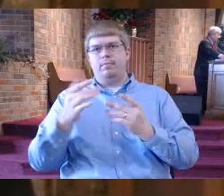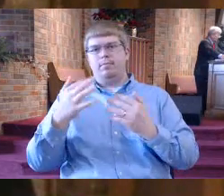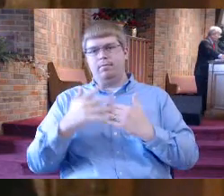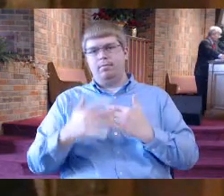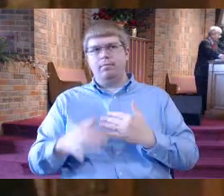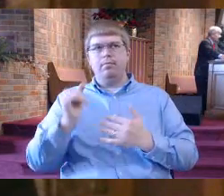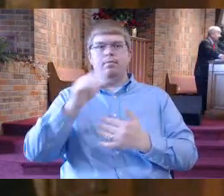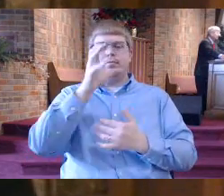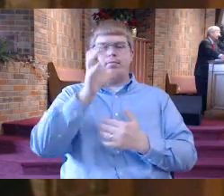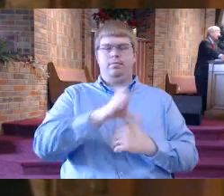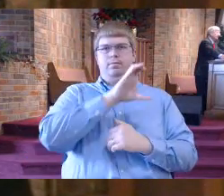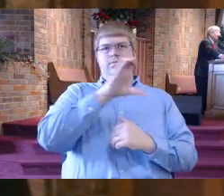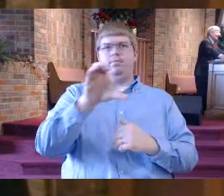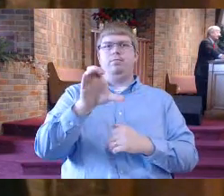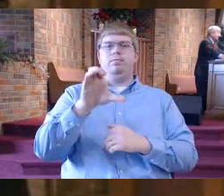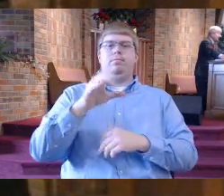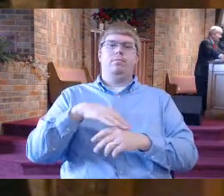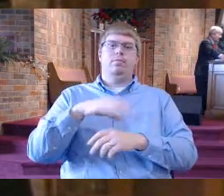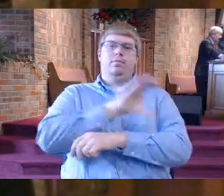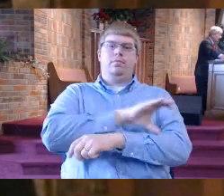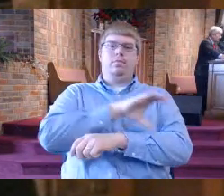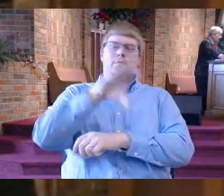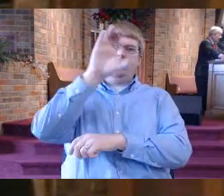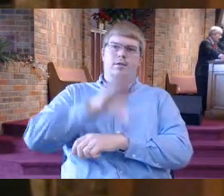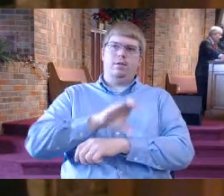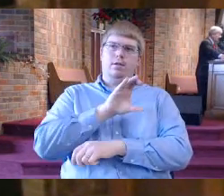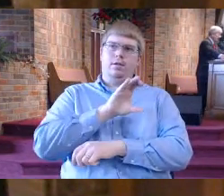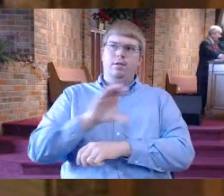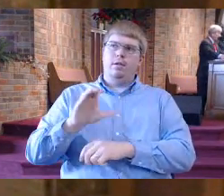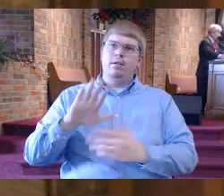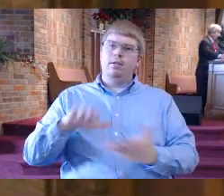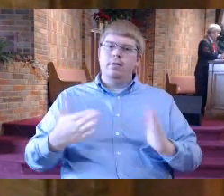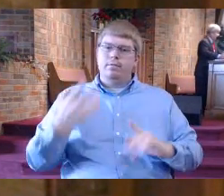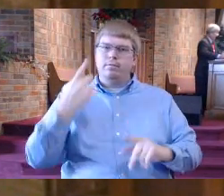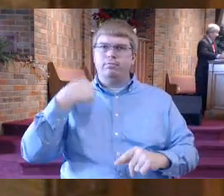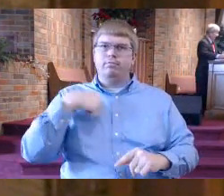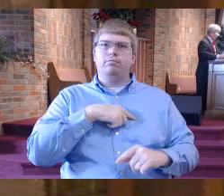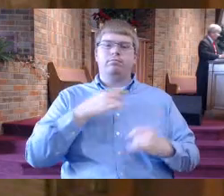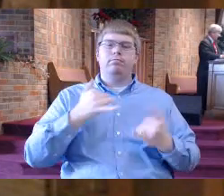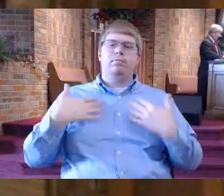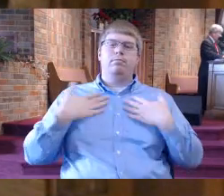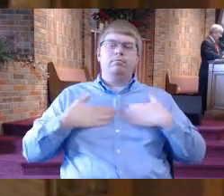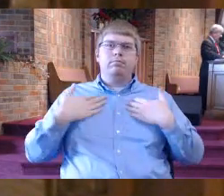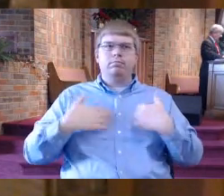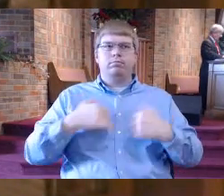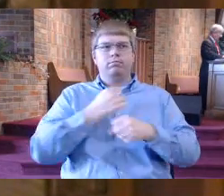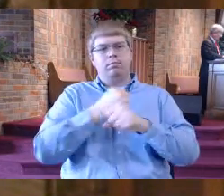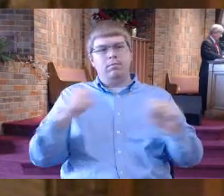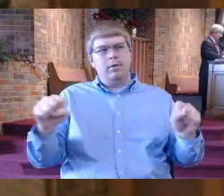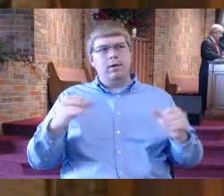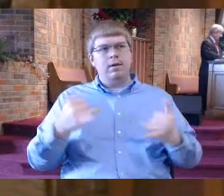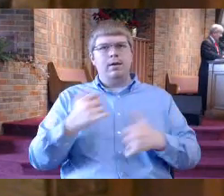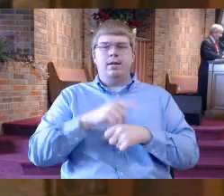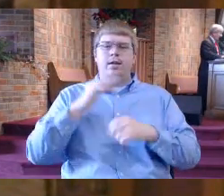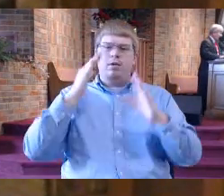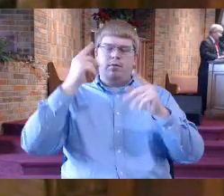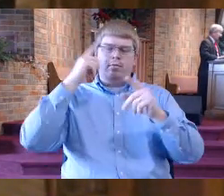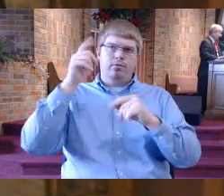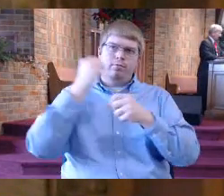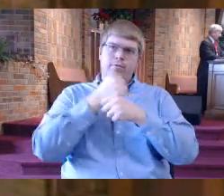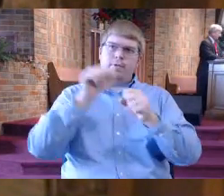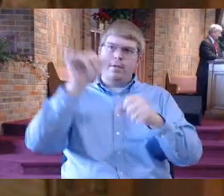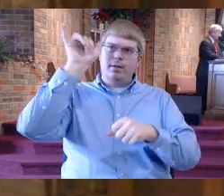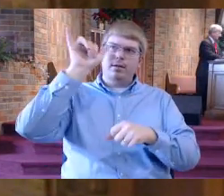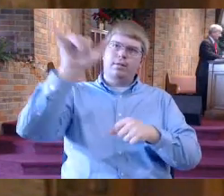and provides us the salvation that we enjoy today and the hope of salvation with him in heaven. We'll sing